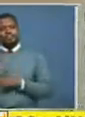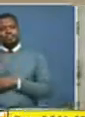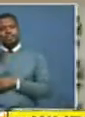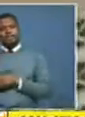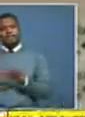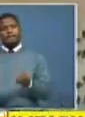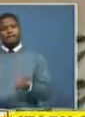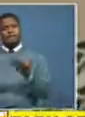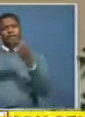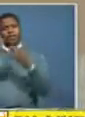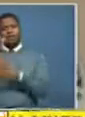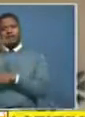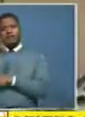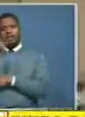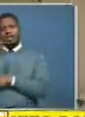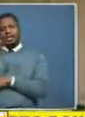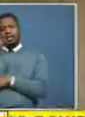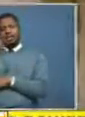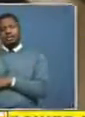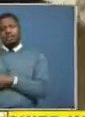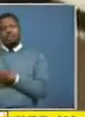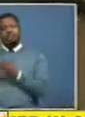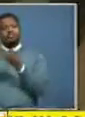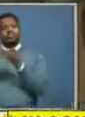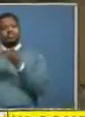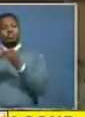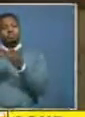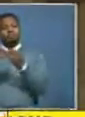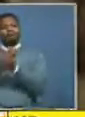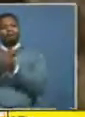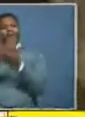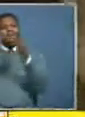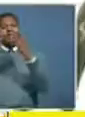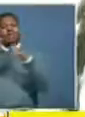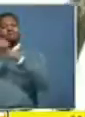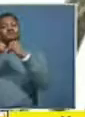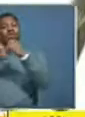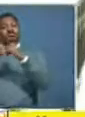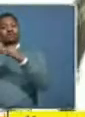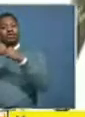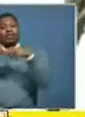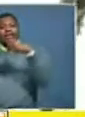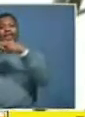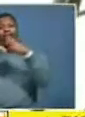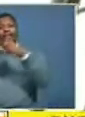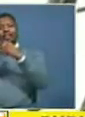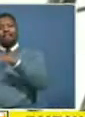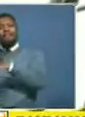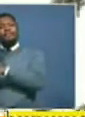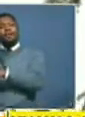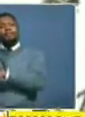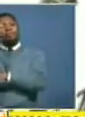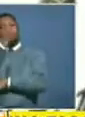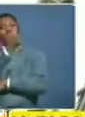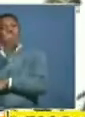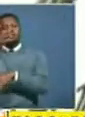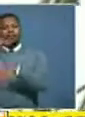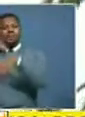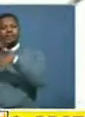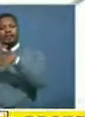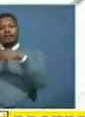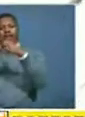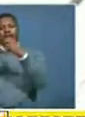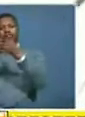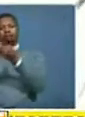This explosion at Appiatse brought in its wake destruction of infrastructure such as electricity installations. This affected